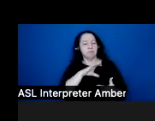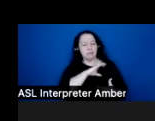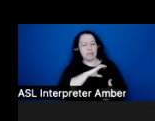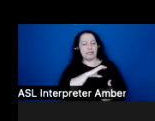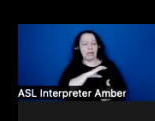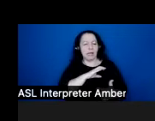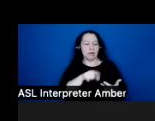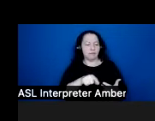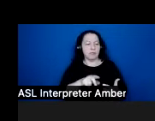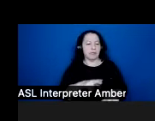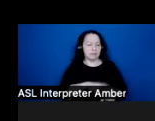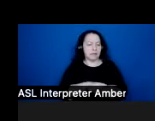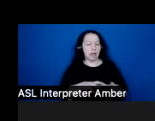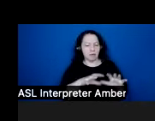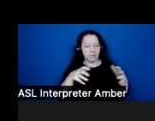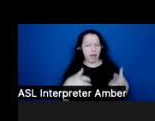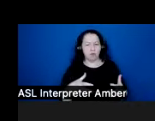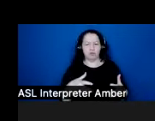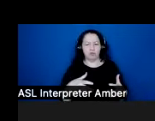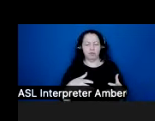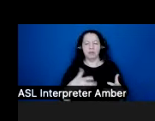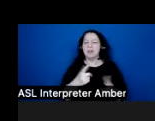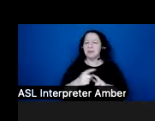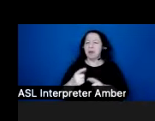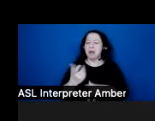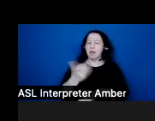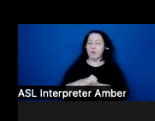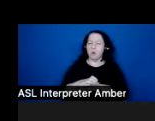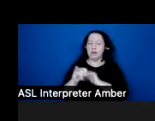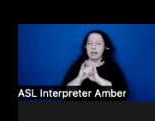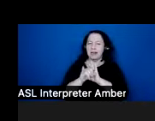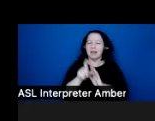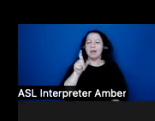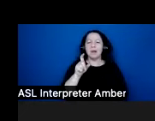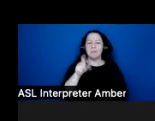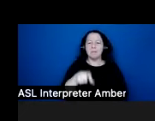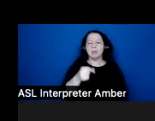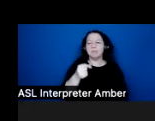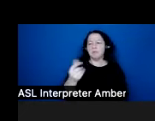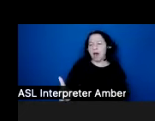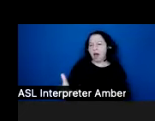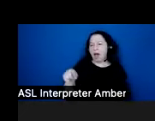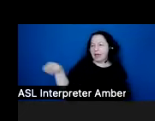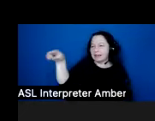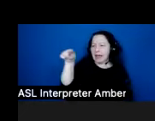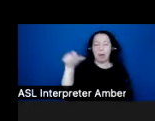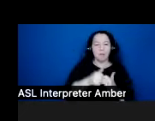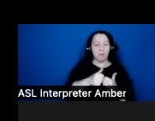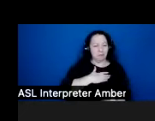forced identity of like, here, you have to provide us with this. We need to know this information. But